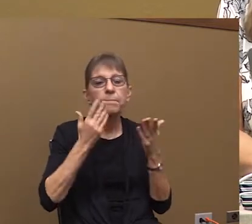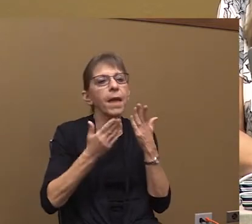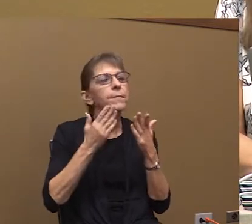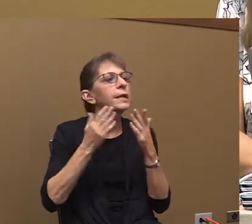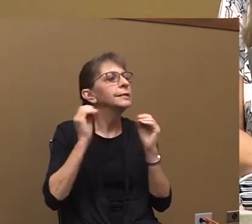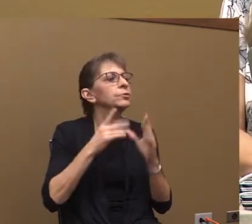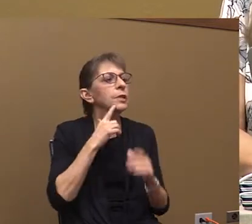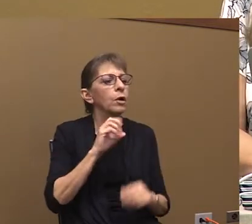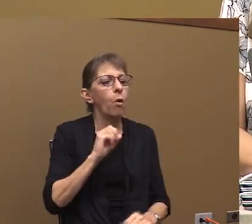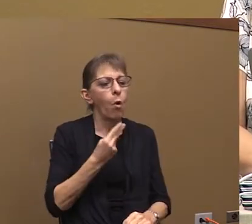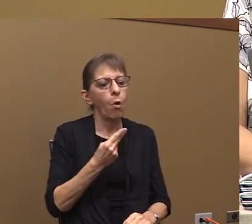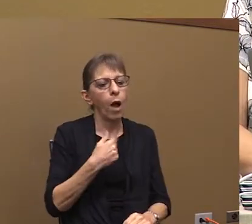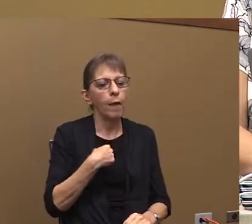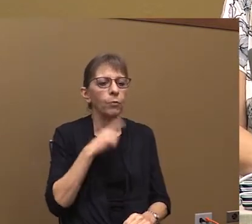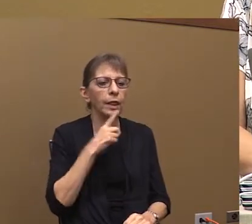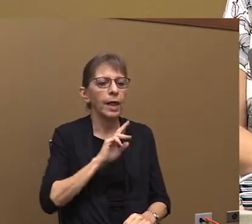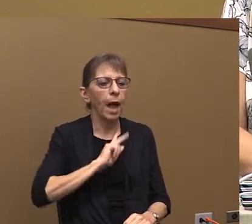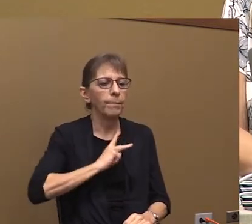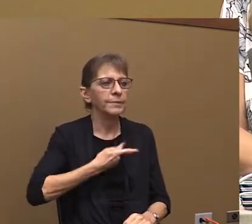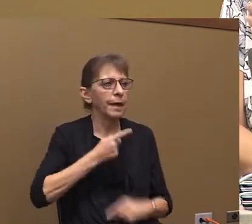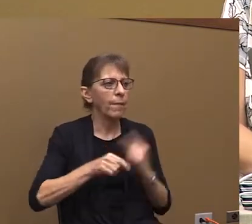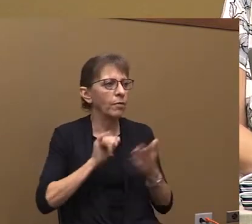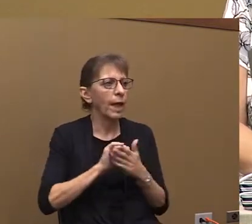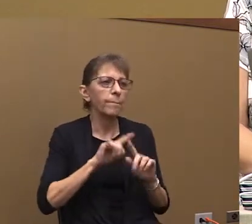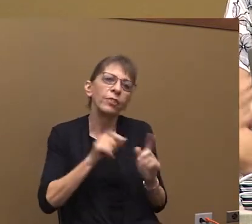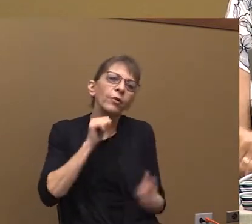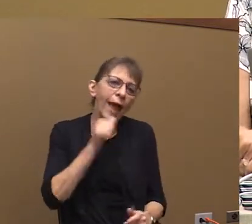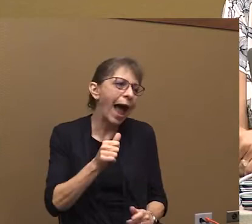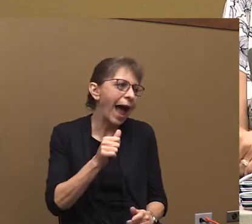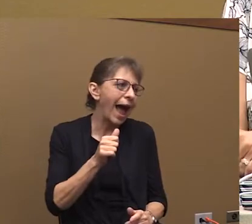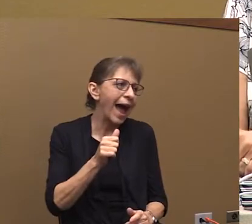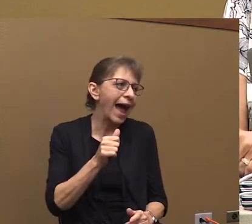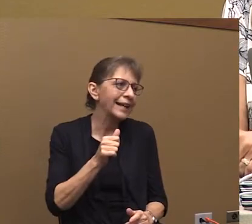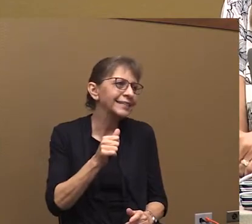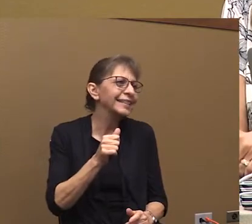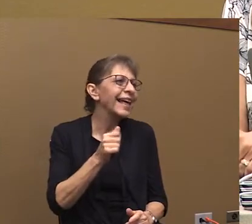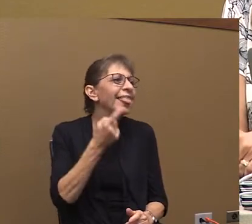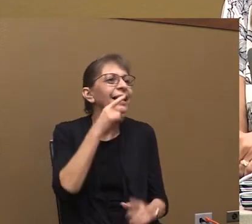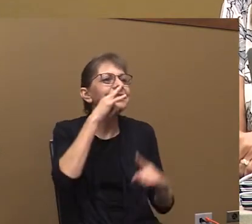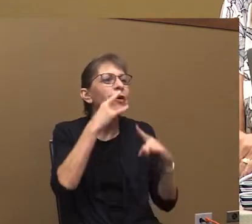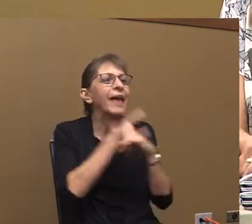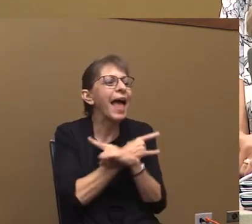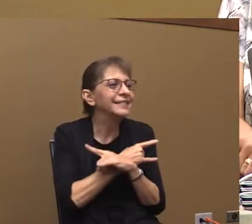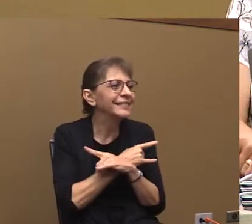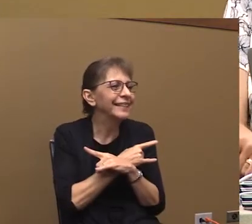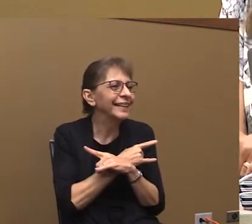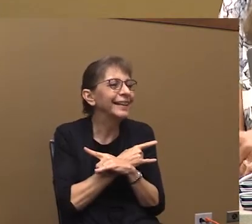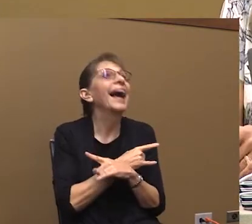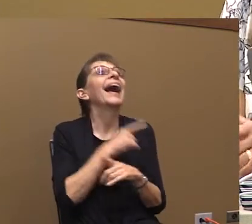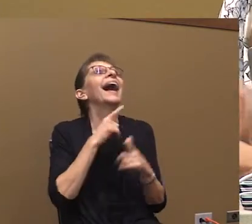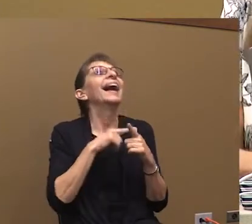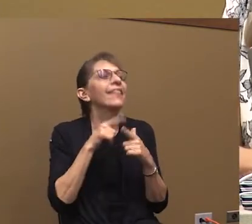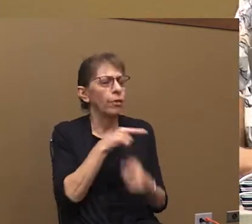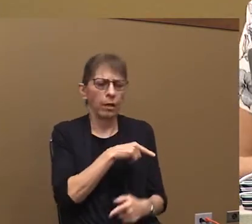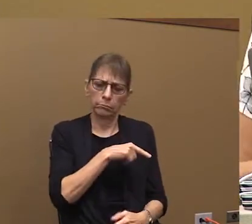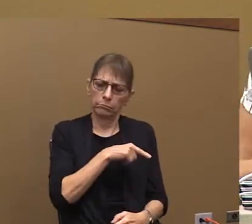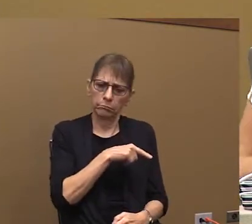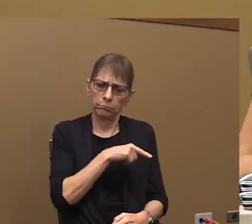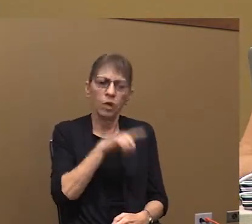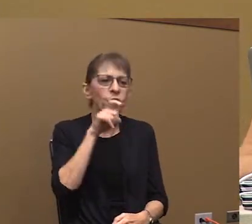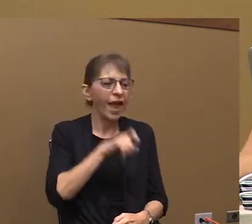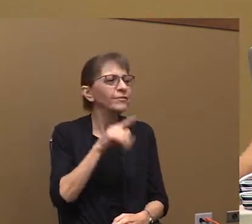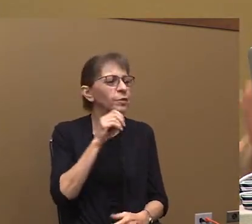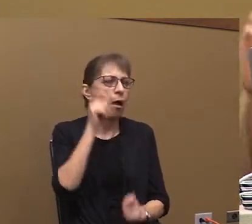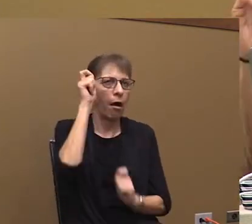expression matches that. If it's, if it was said, oh, I'm really upset about that, but they're